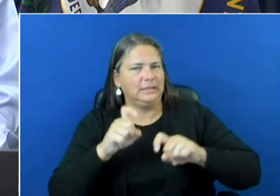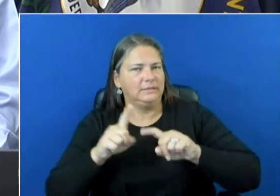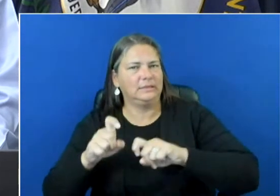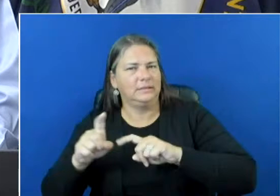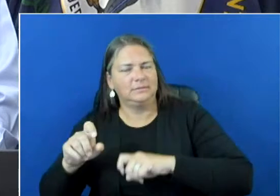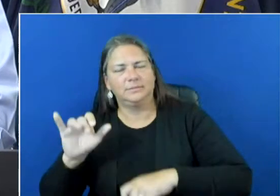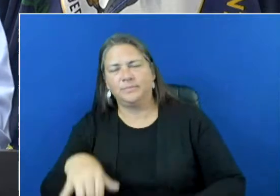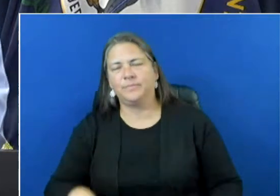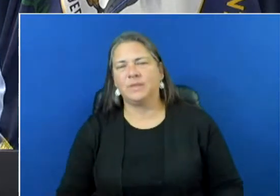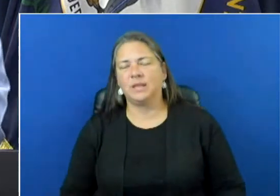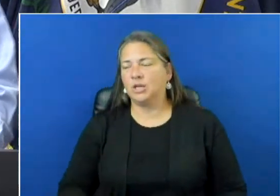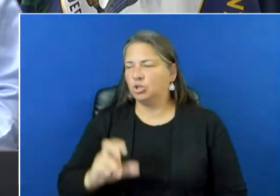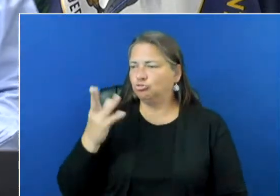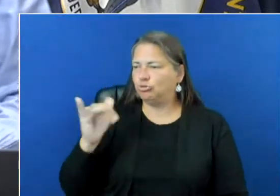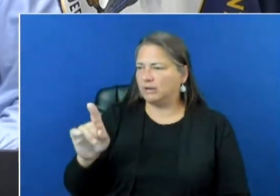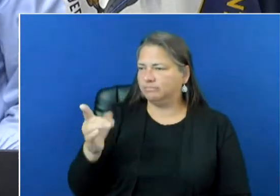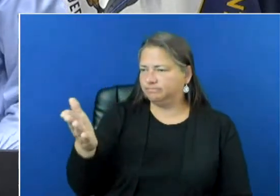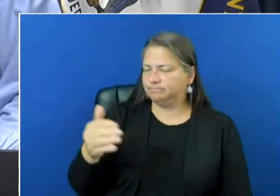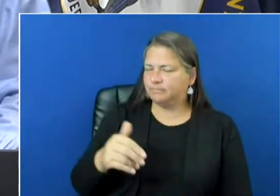Chad Hedrick.